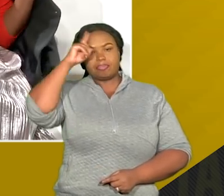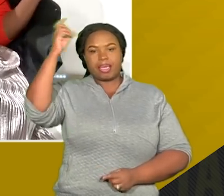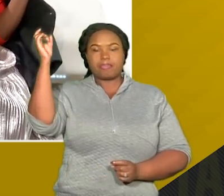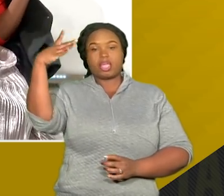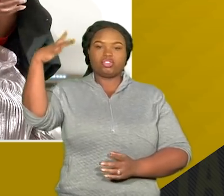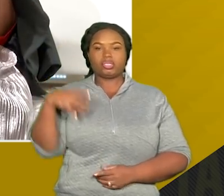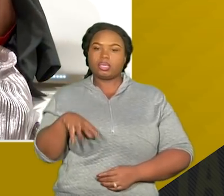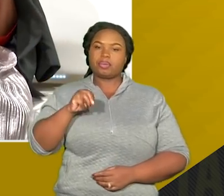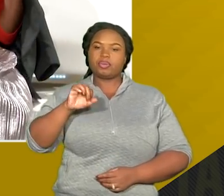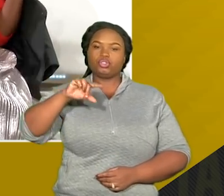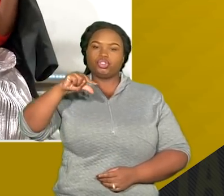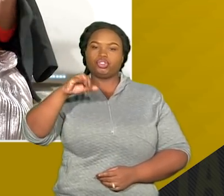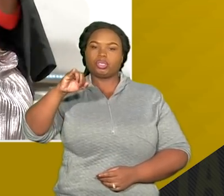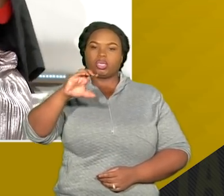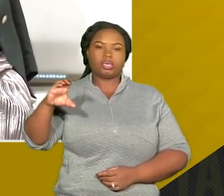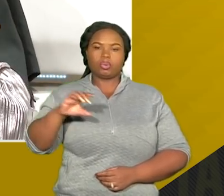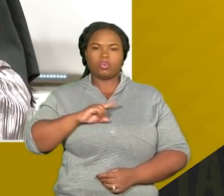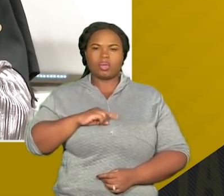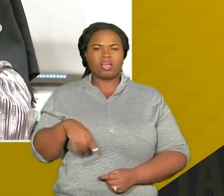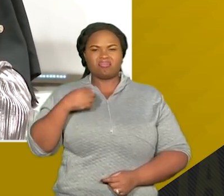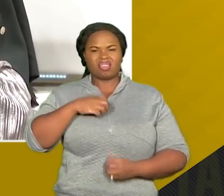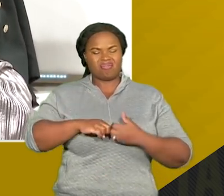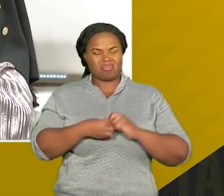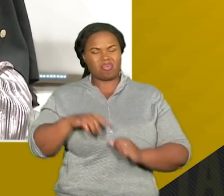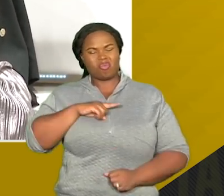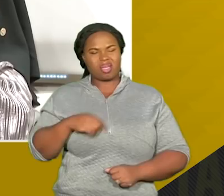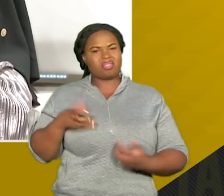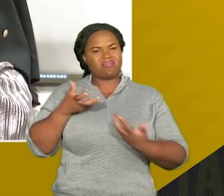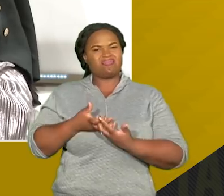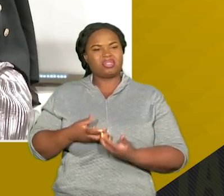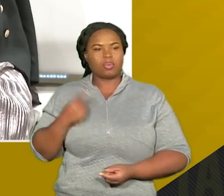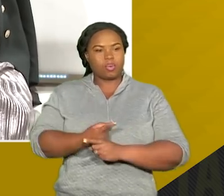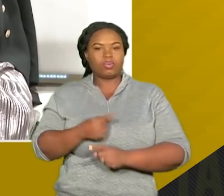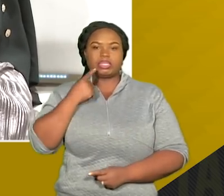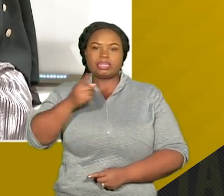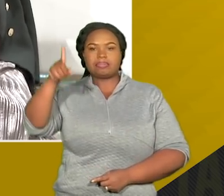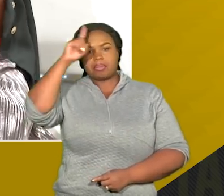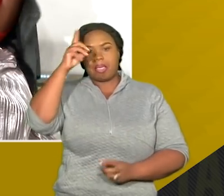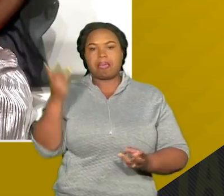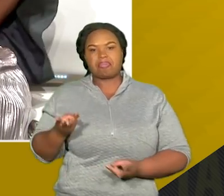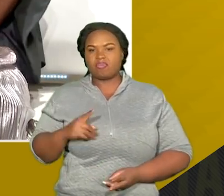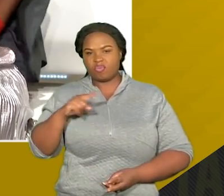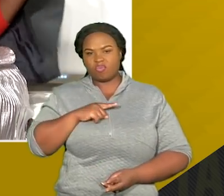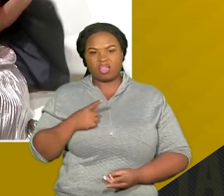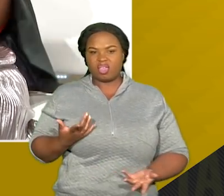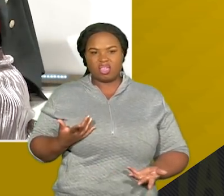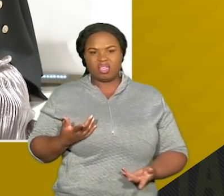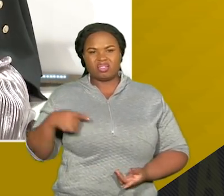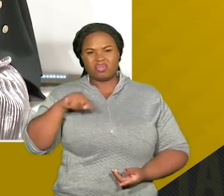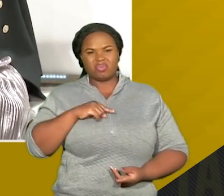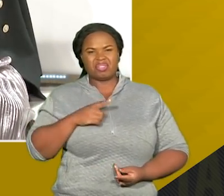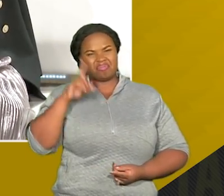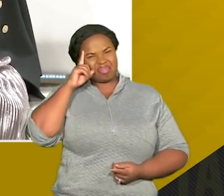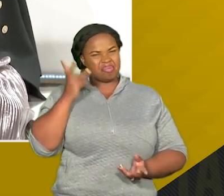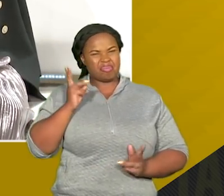And I've got a problem. Re associate abuloi. Liba toban to fail because I don't believe this in any way. Or bakar father powers. Liba toban to